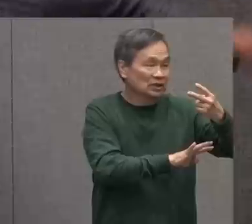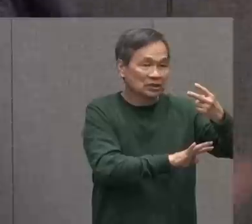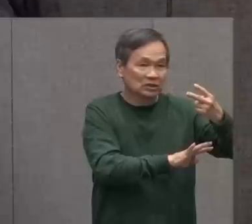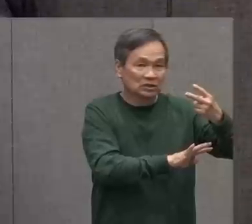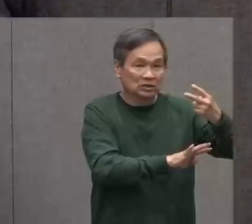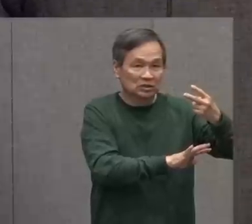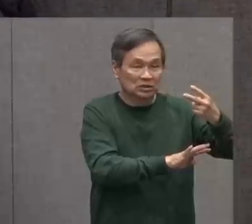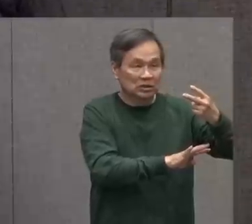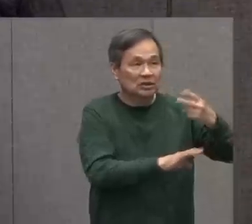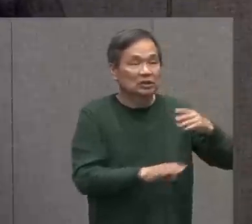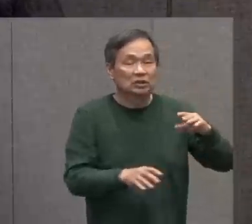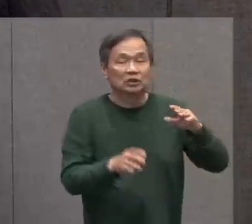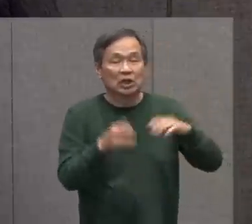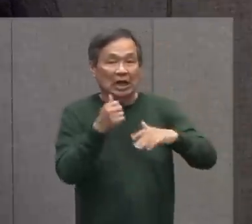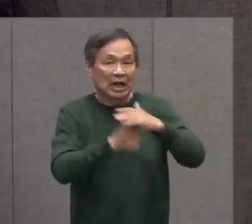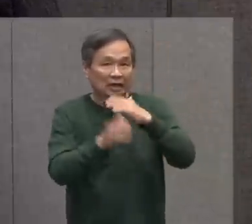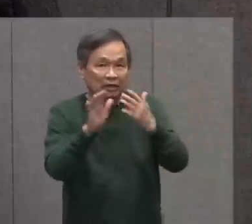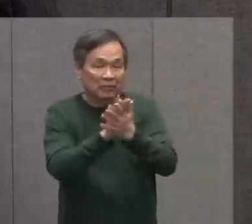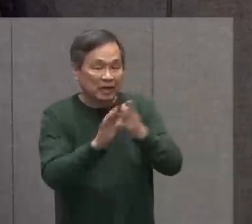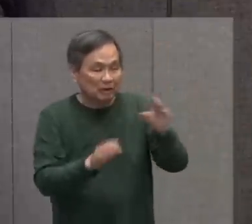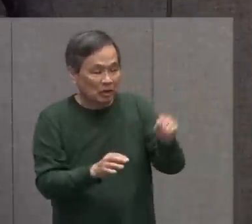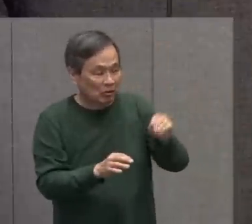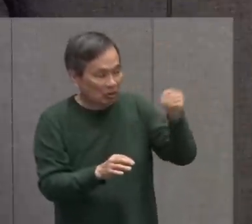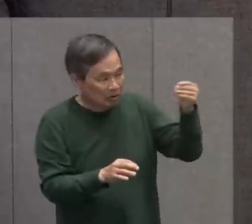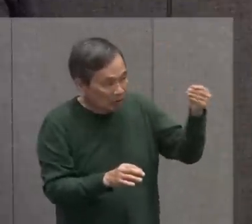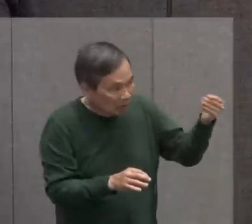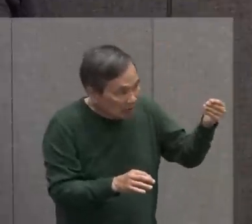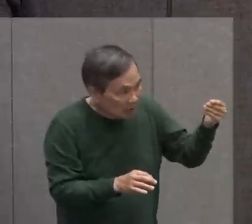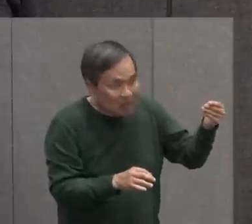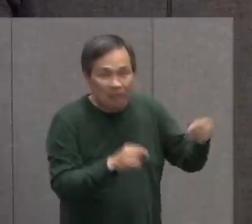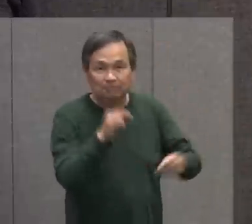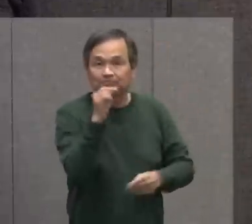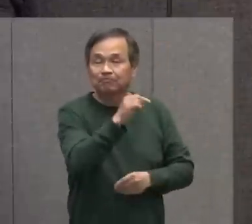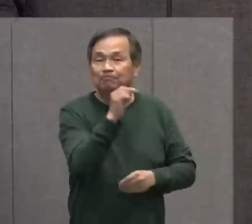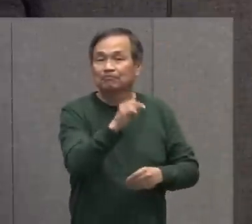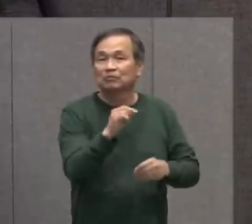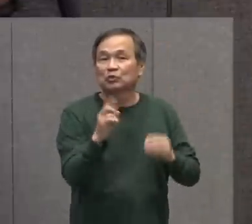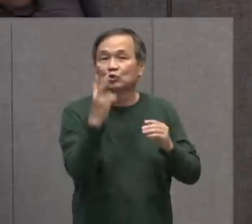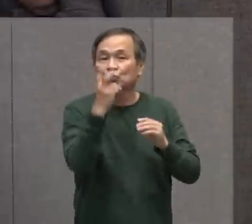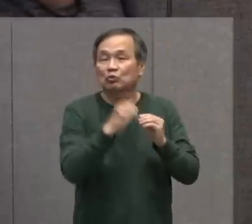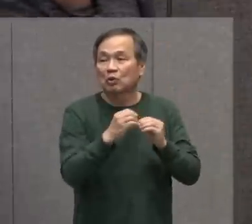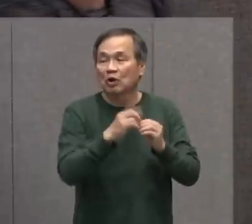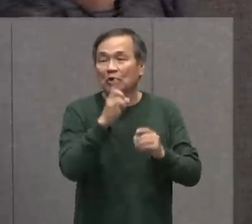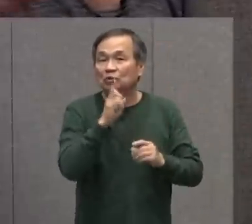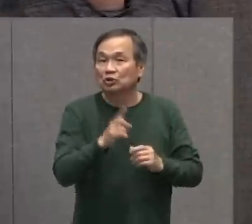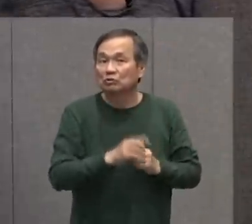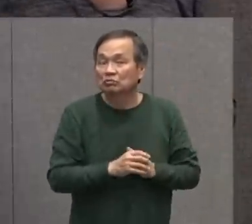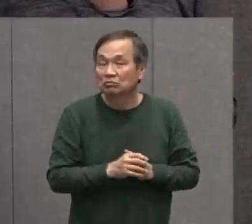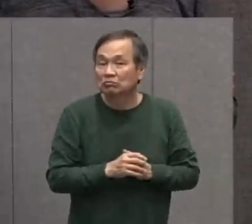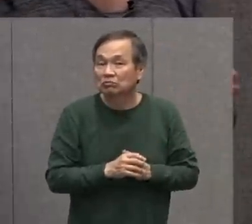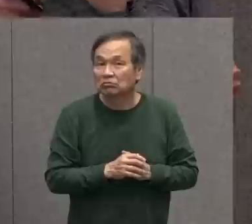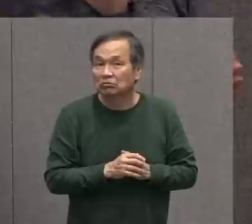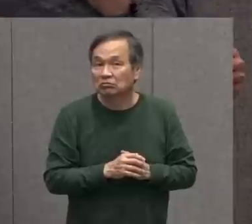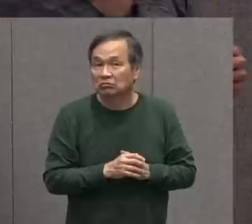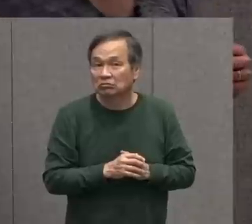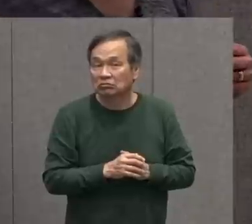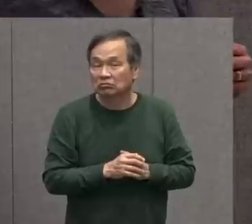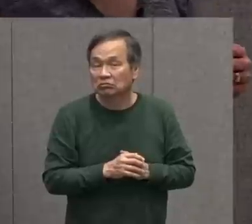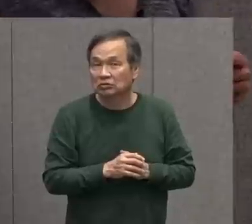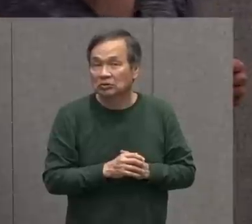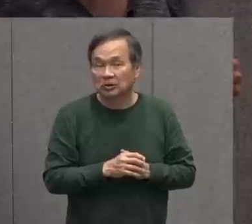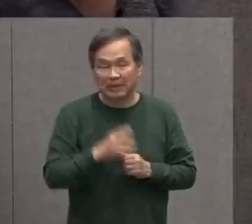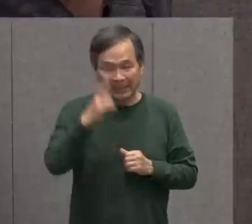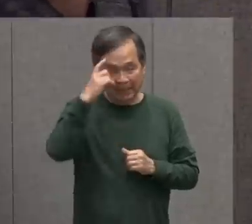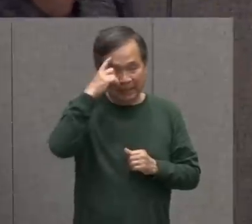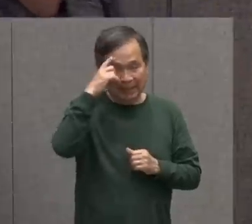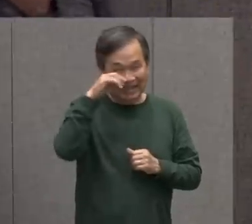underneath there has to be 2 more, right? In some way. So that's one way to think about